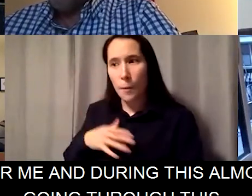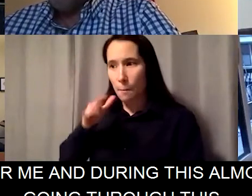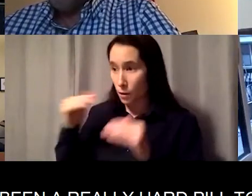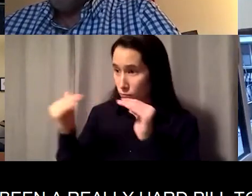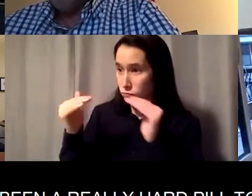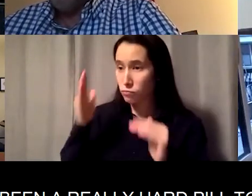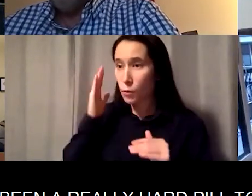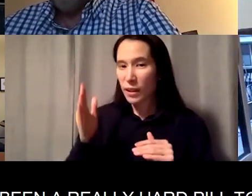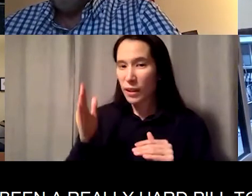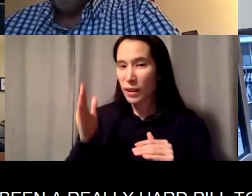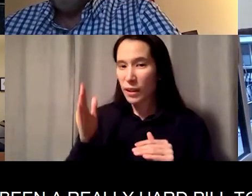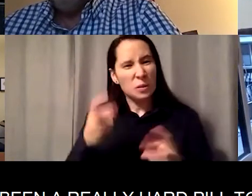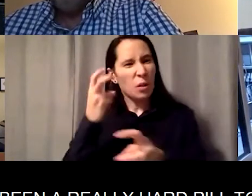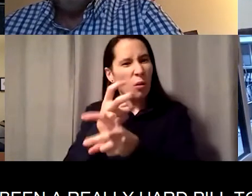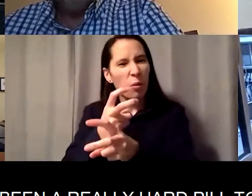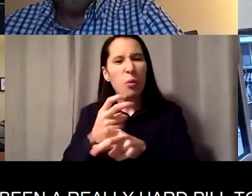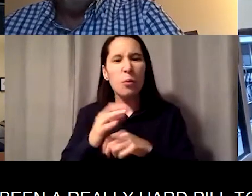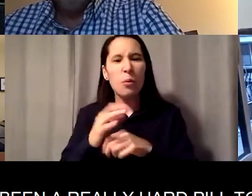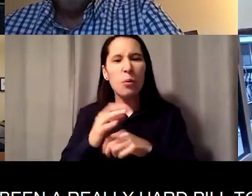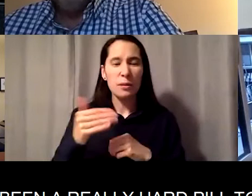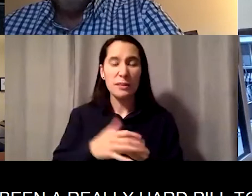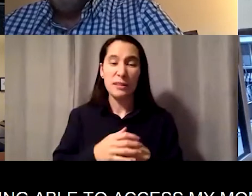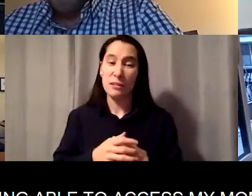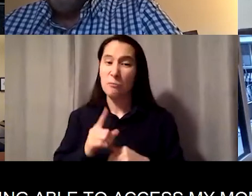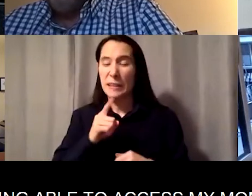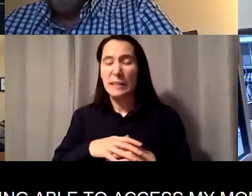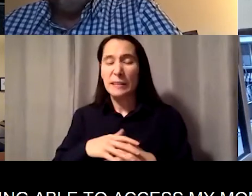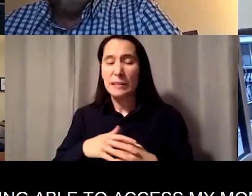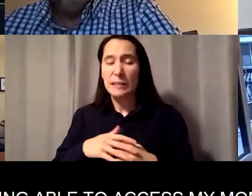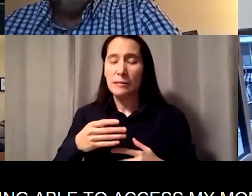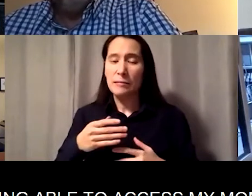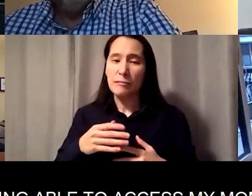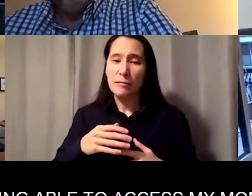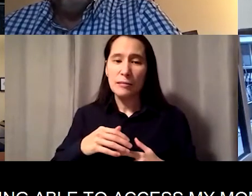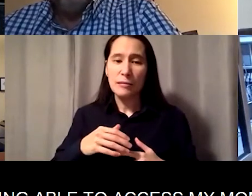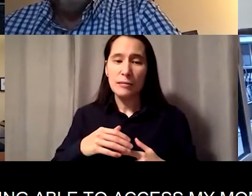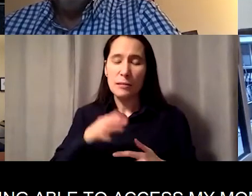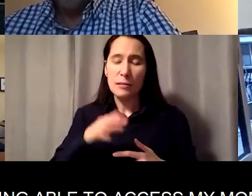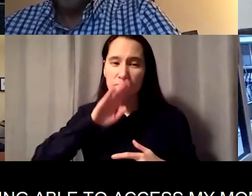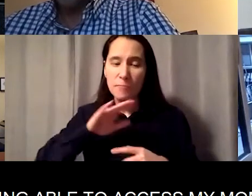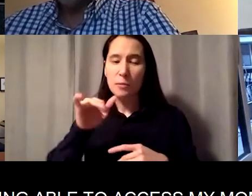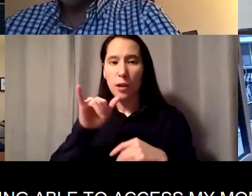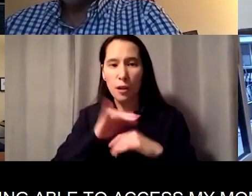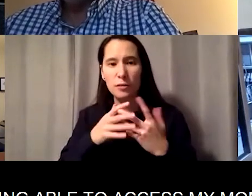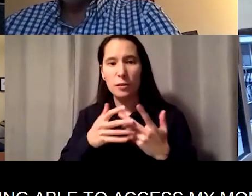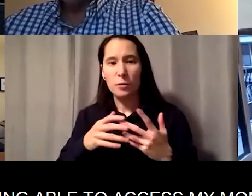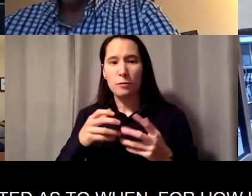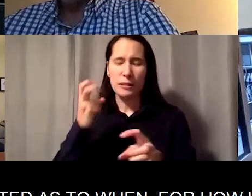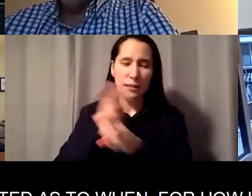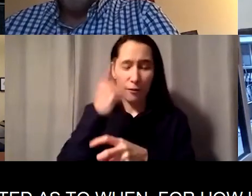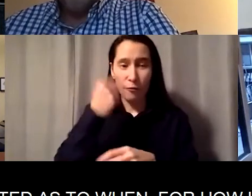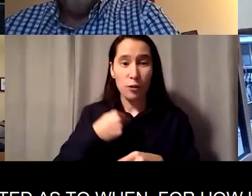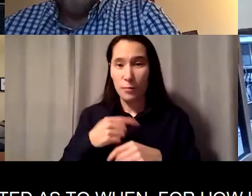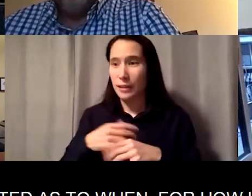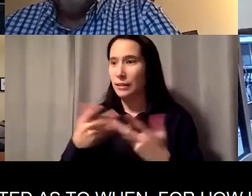this, I mean, it's been a really hard pill to swallow, just not being able to access my mom and being dictated as to